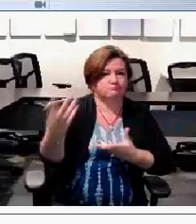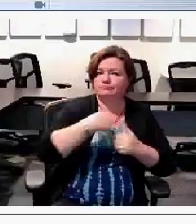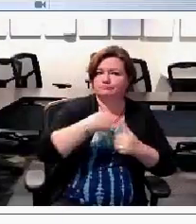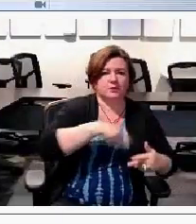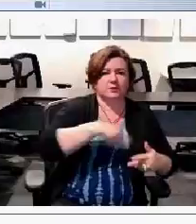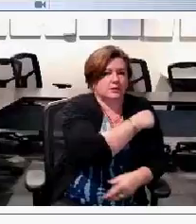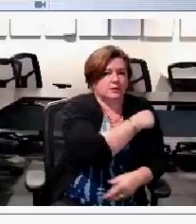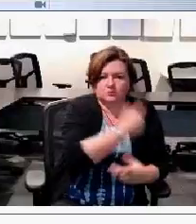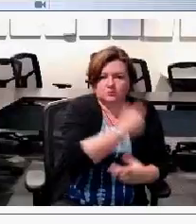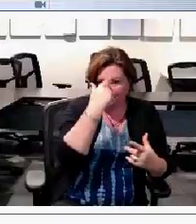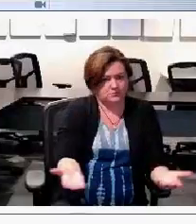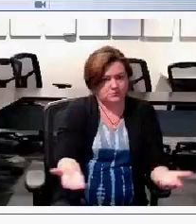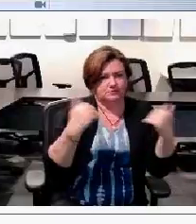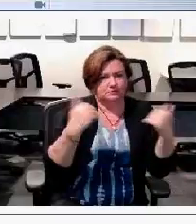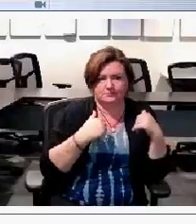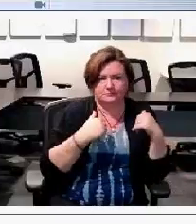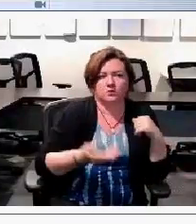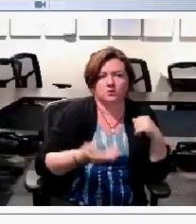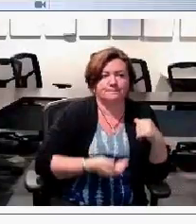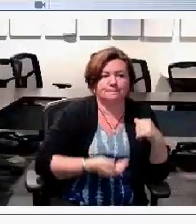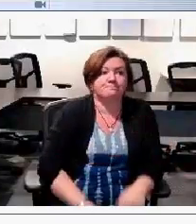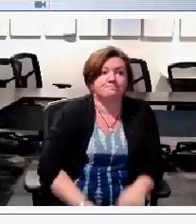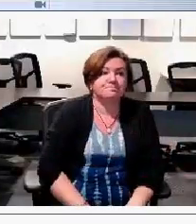to come, they're welcome to do so. So